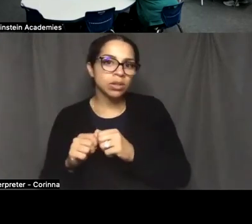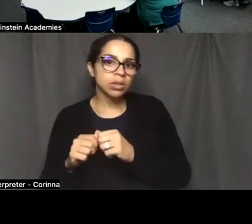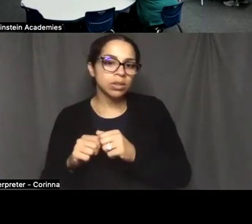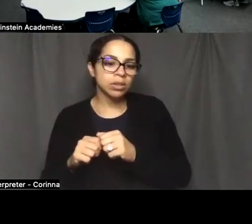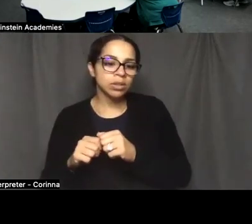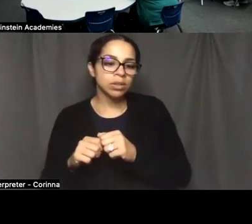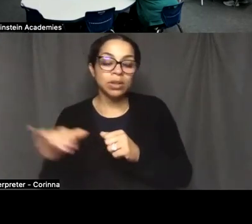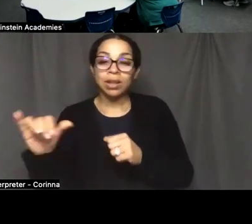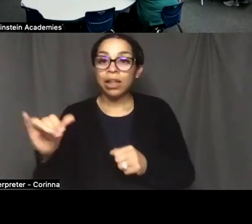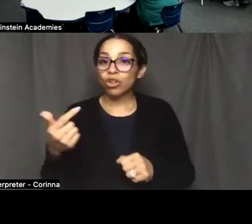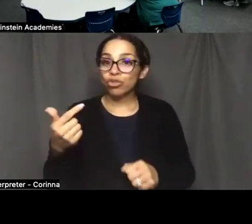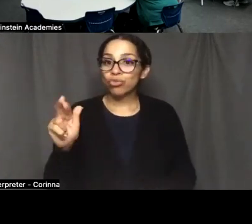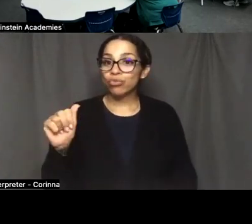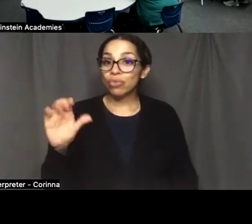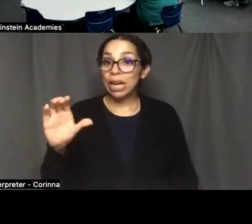Gracie,